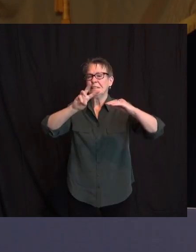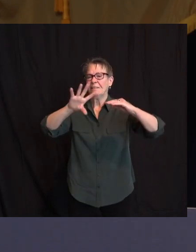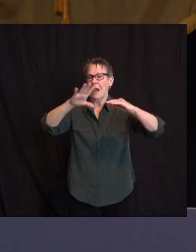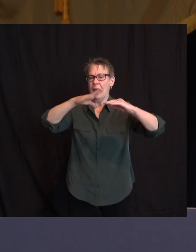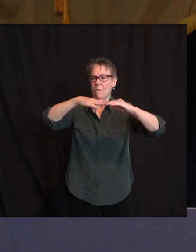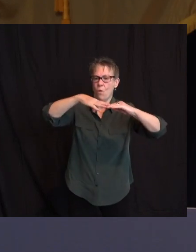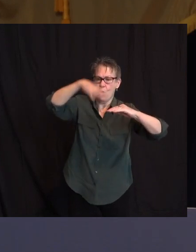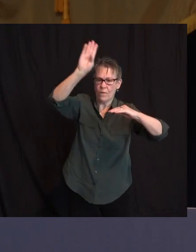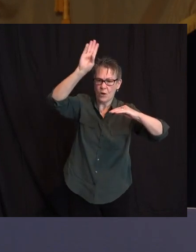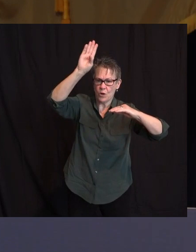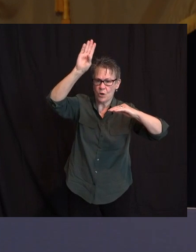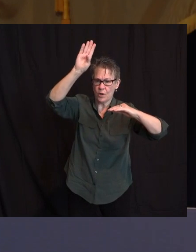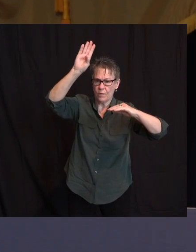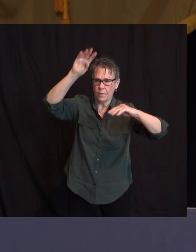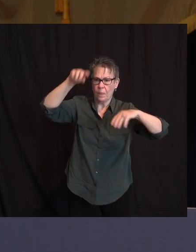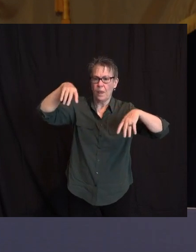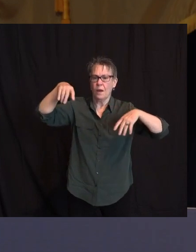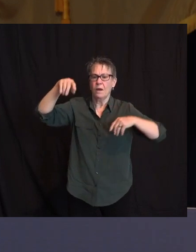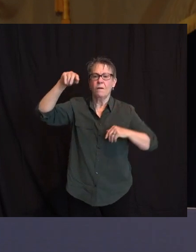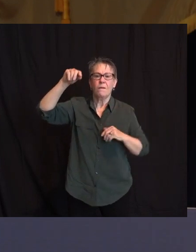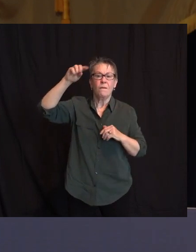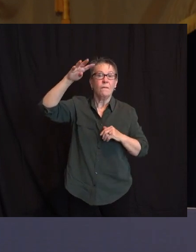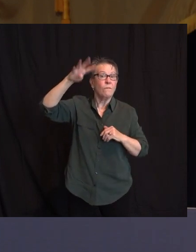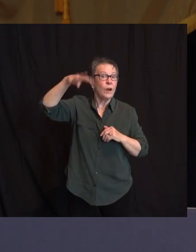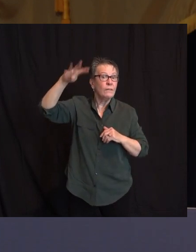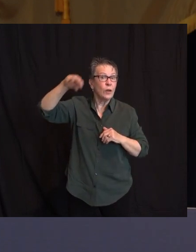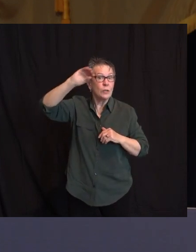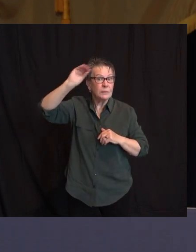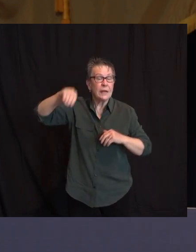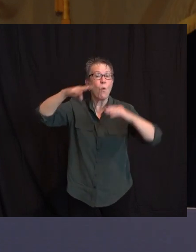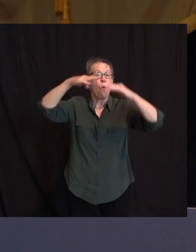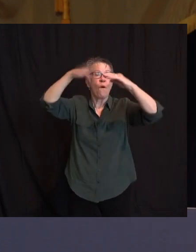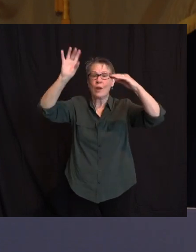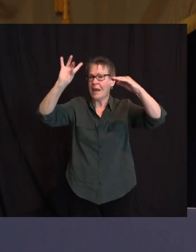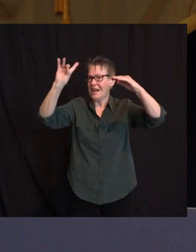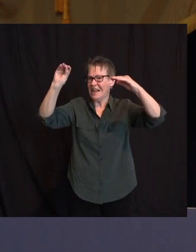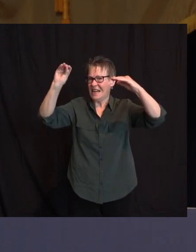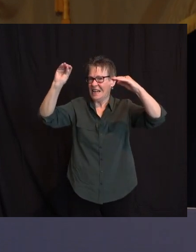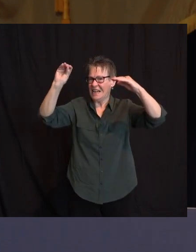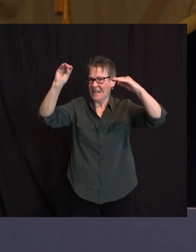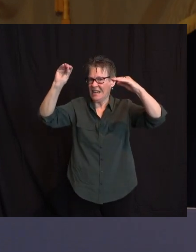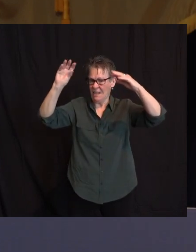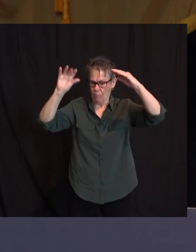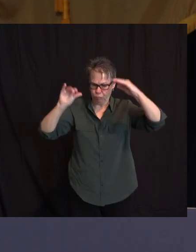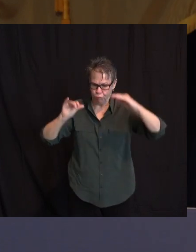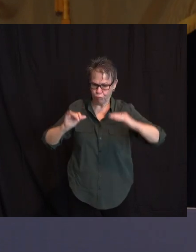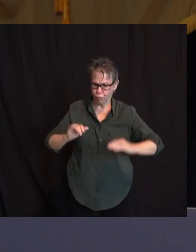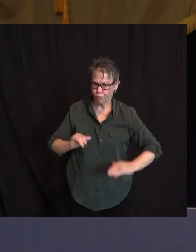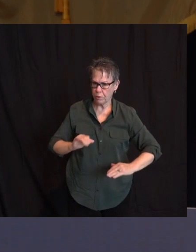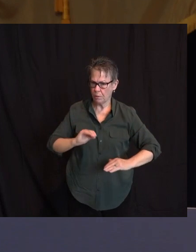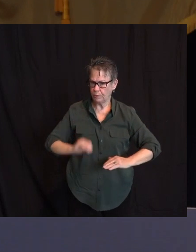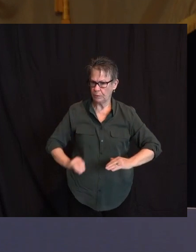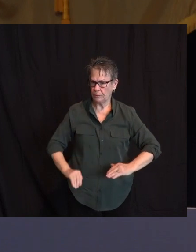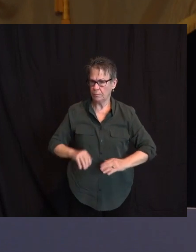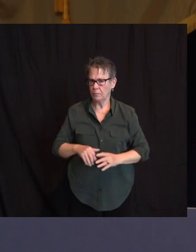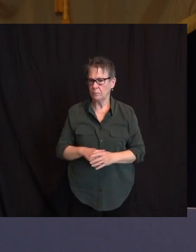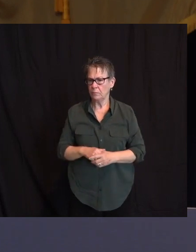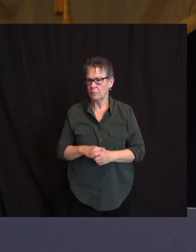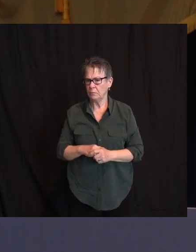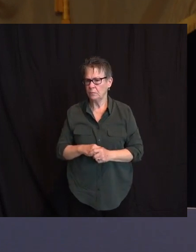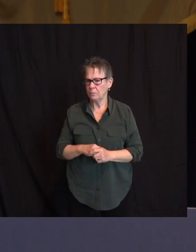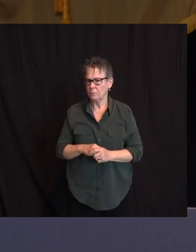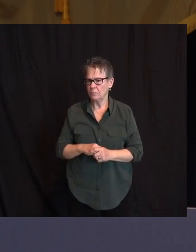years. And we are still evaluating almost 1,000 of the cases. Of the